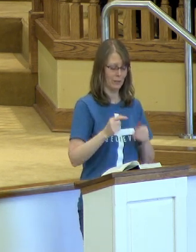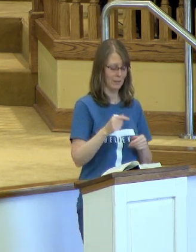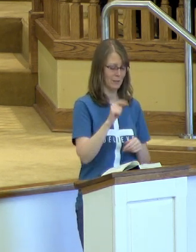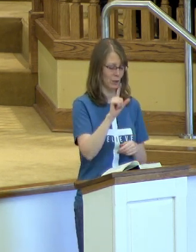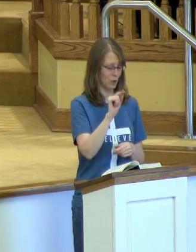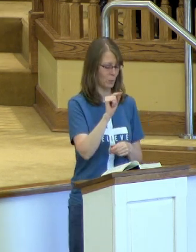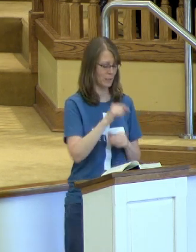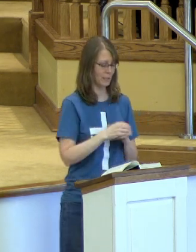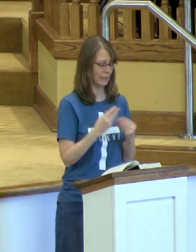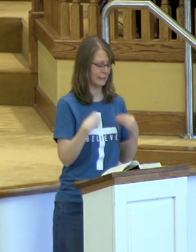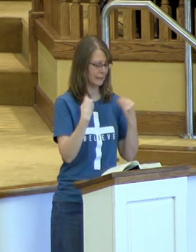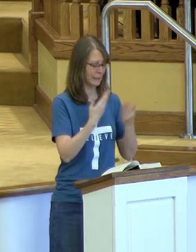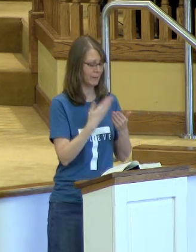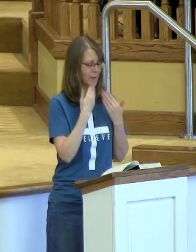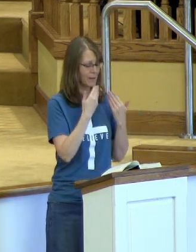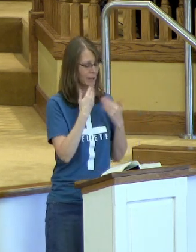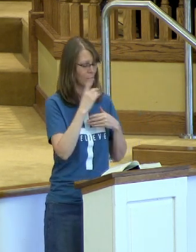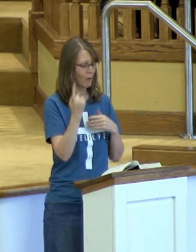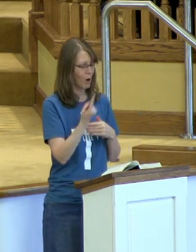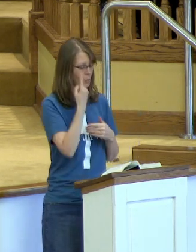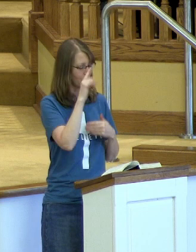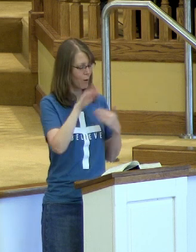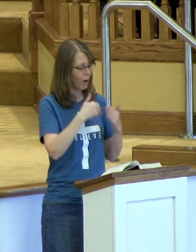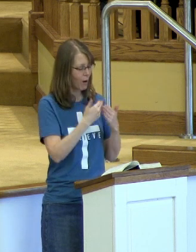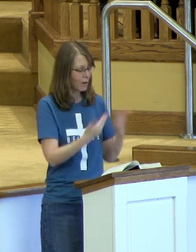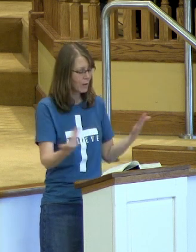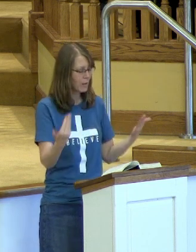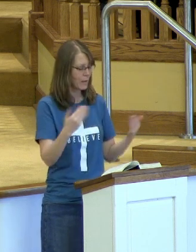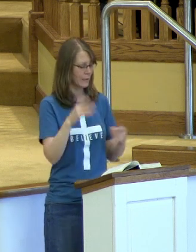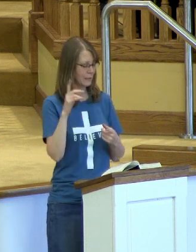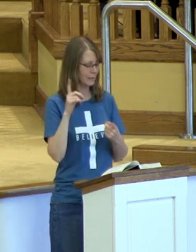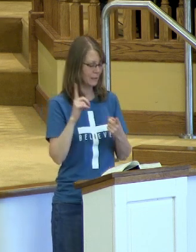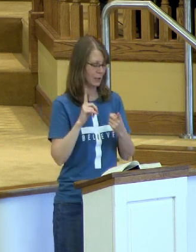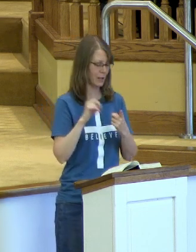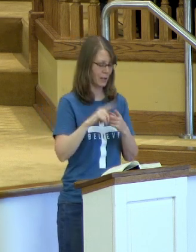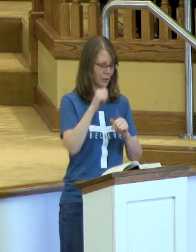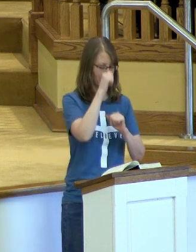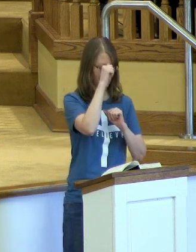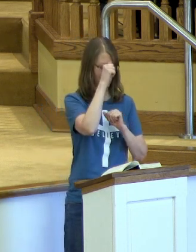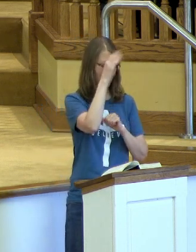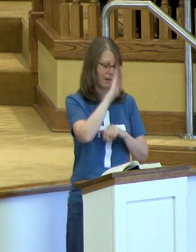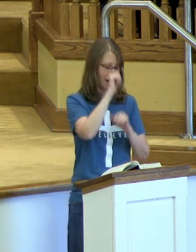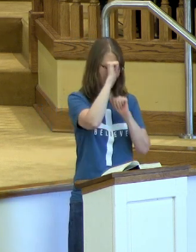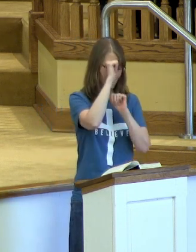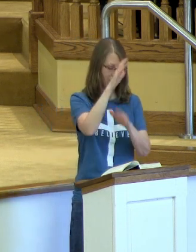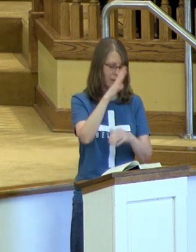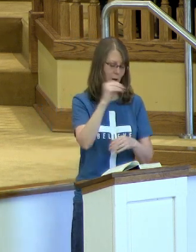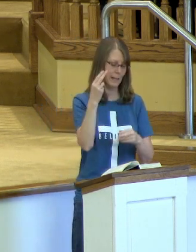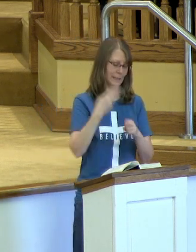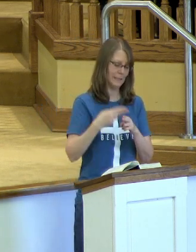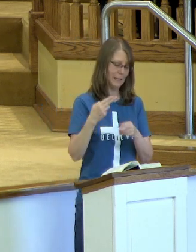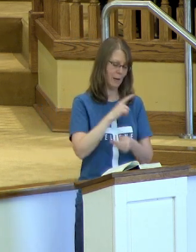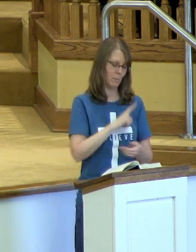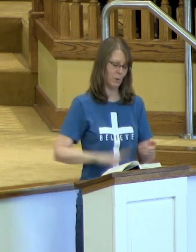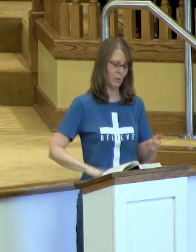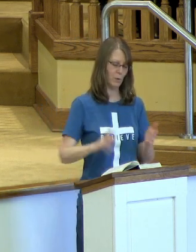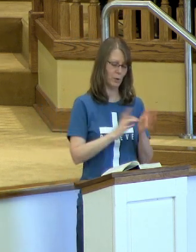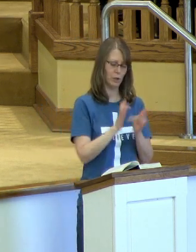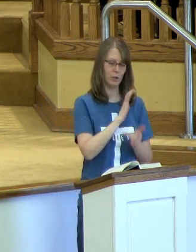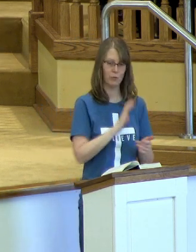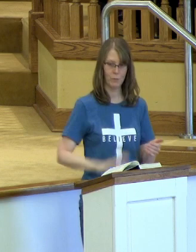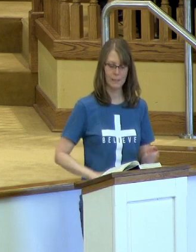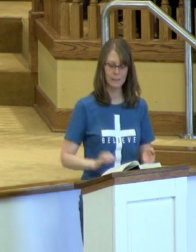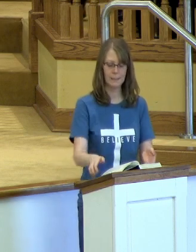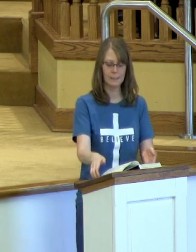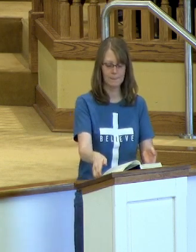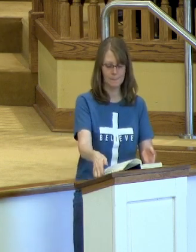thanks always for all things unto God and the Father in the name of our Lord Jesus Christ. So this time we'll have a special. We'll dismiss the kids and move from there. Thank you so